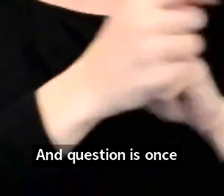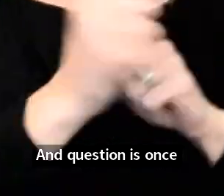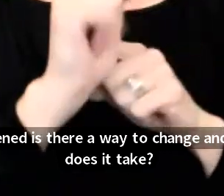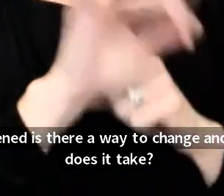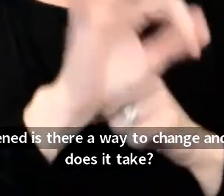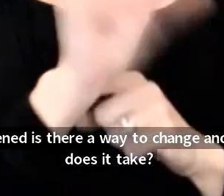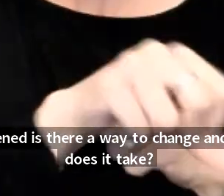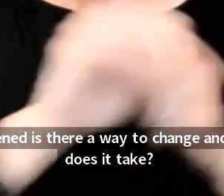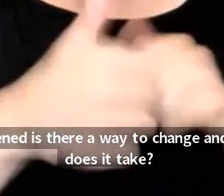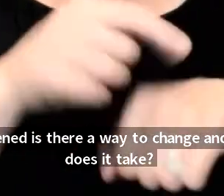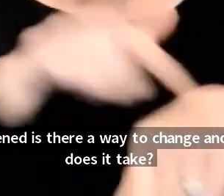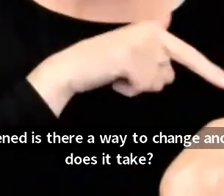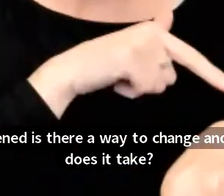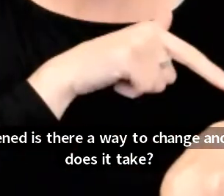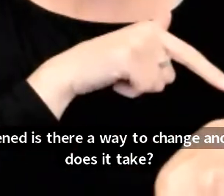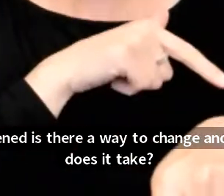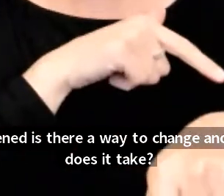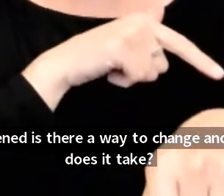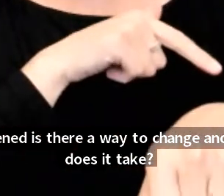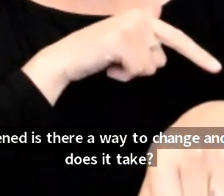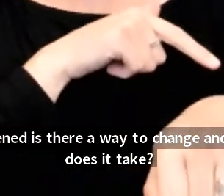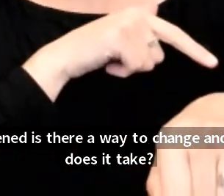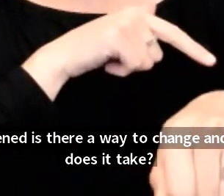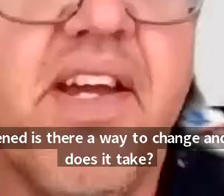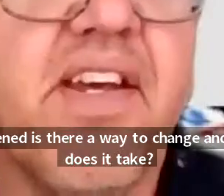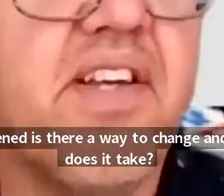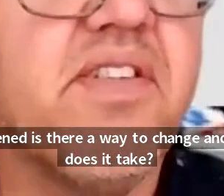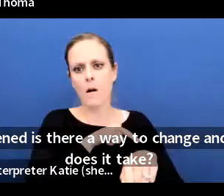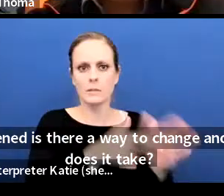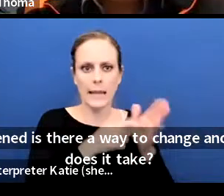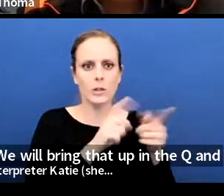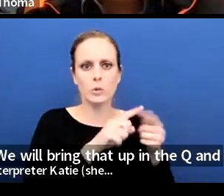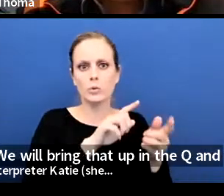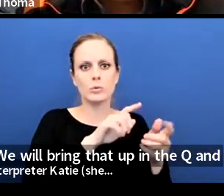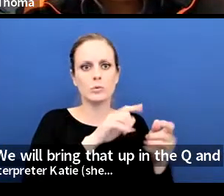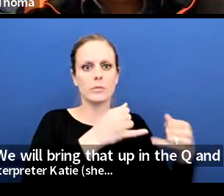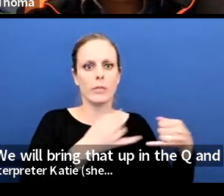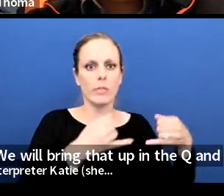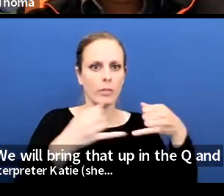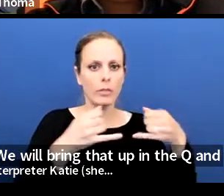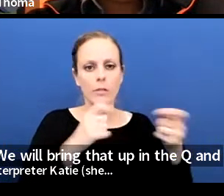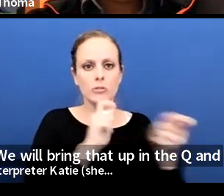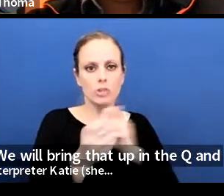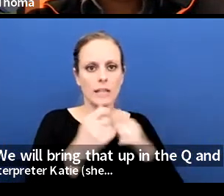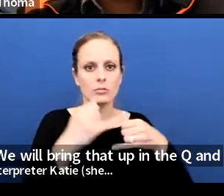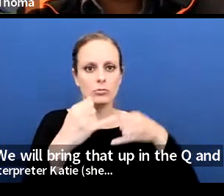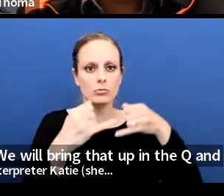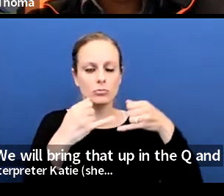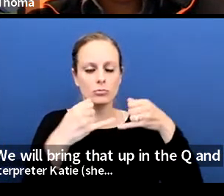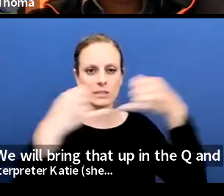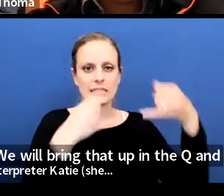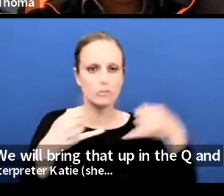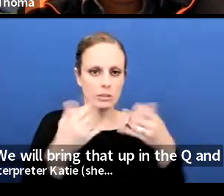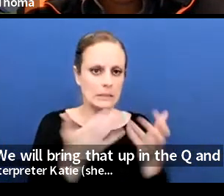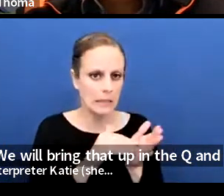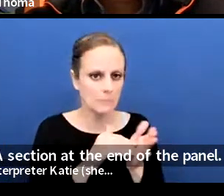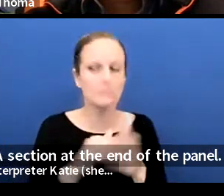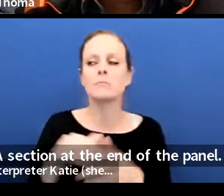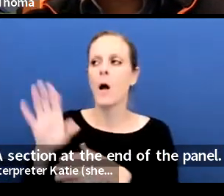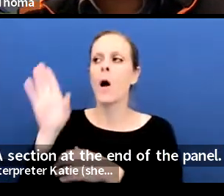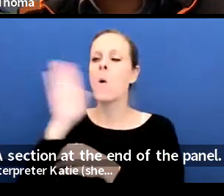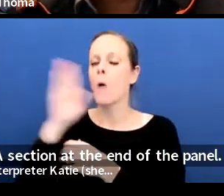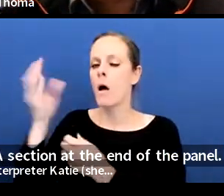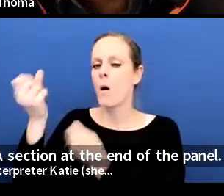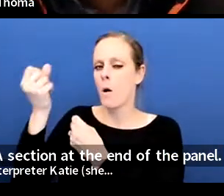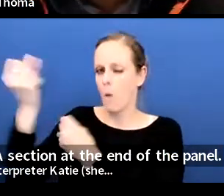Q&A section at the end of this panel. And so we'll promise I'll get to that. Okay,